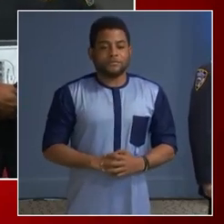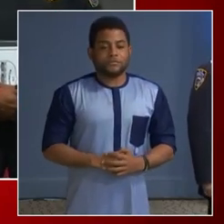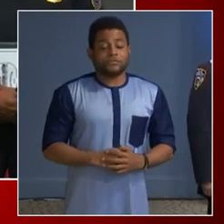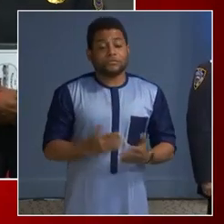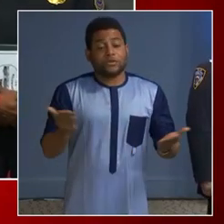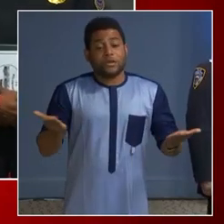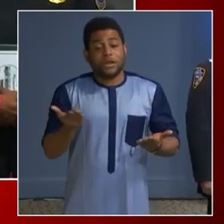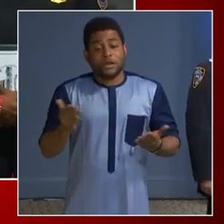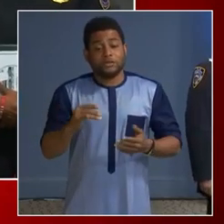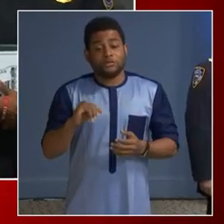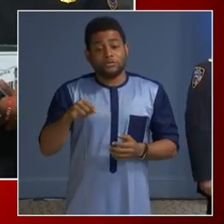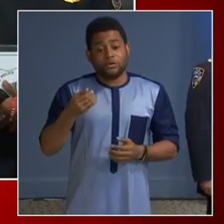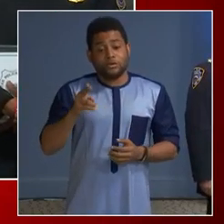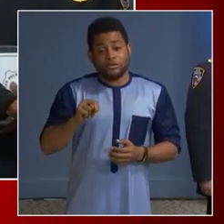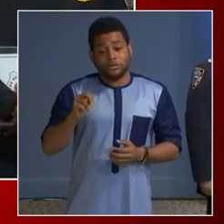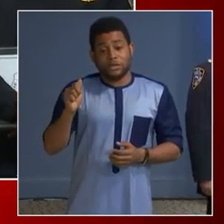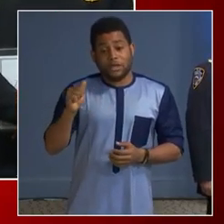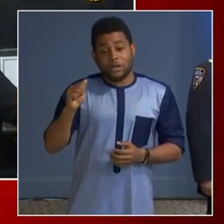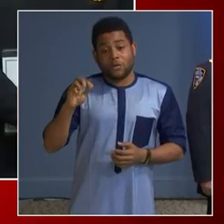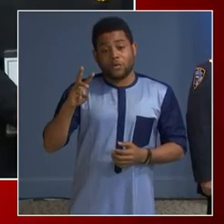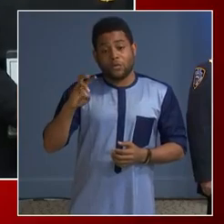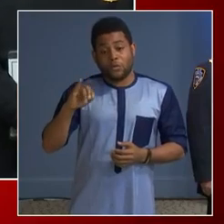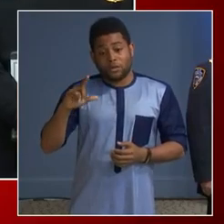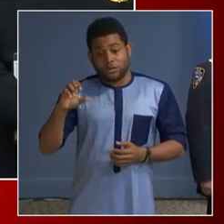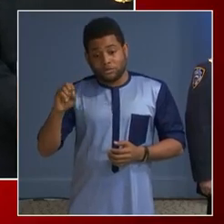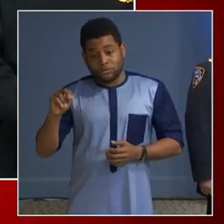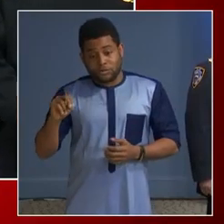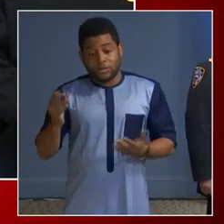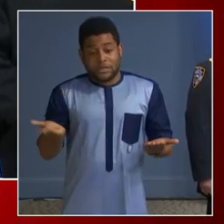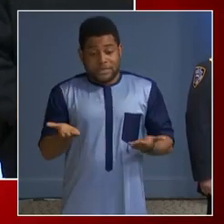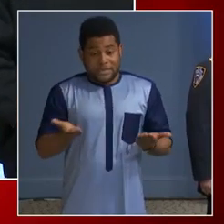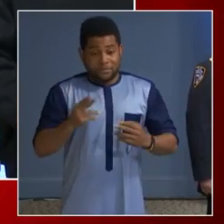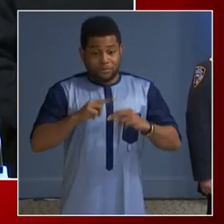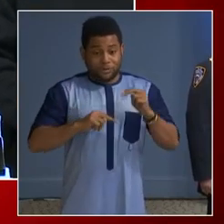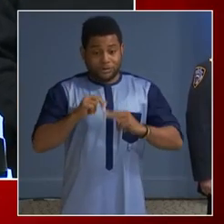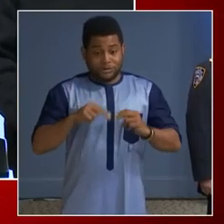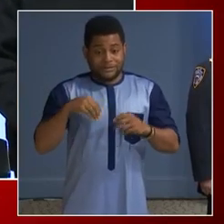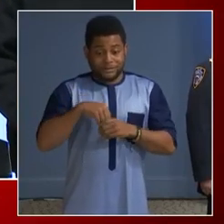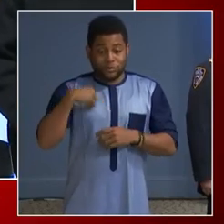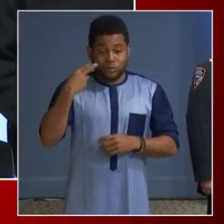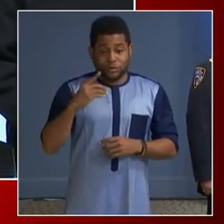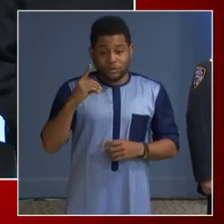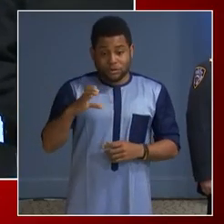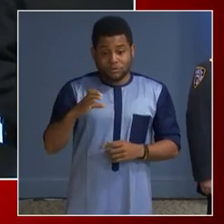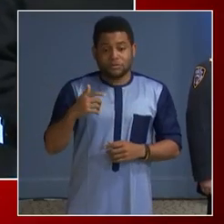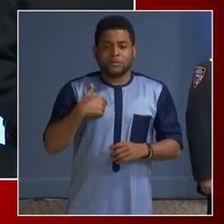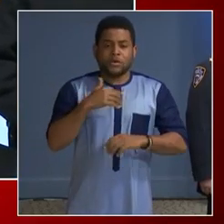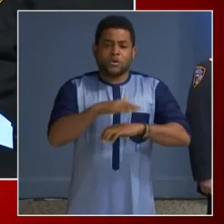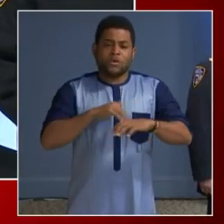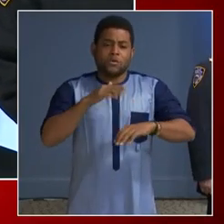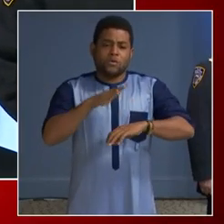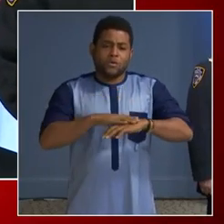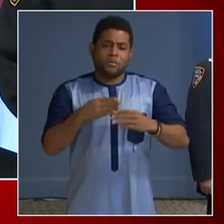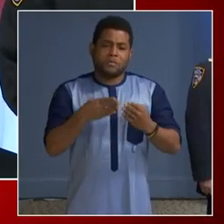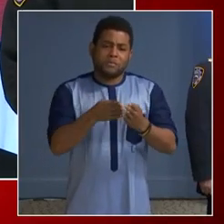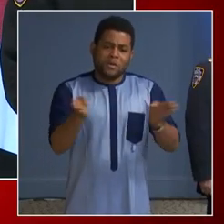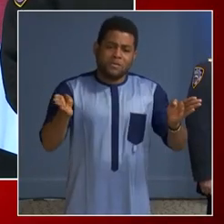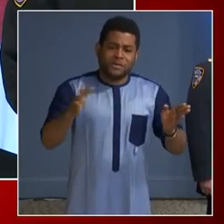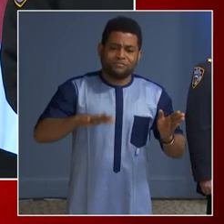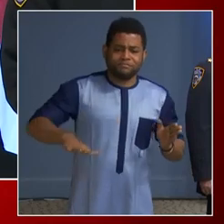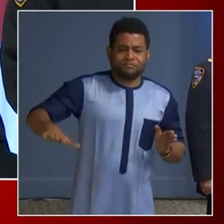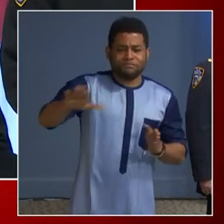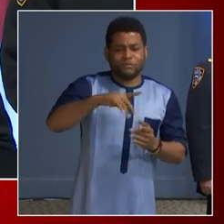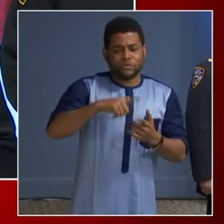building in Washington, D.C., to call on the public's help to identify and locate